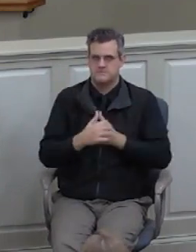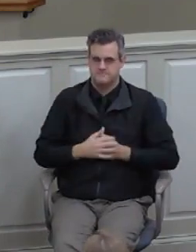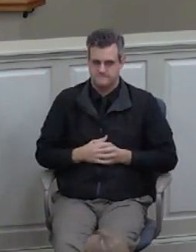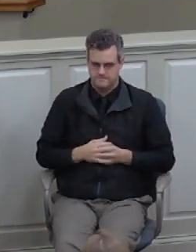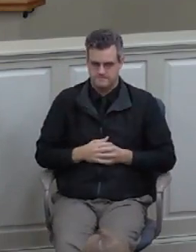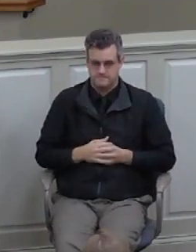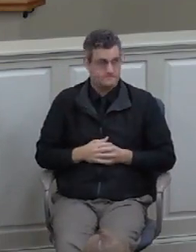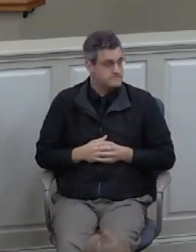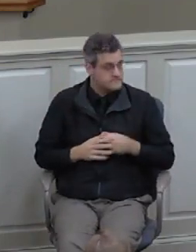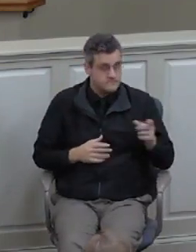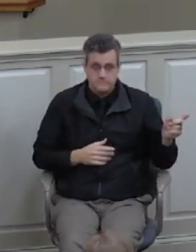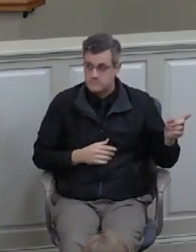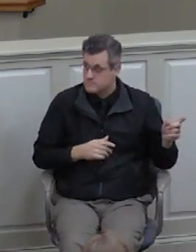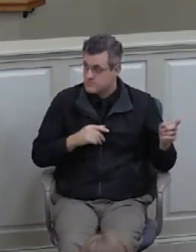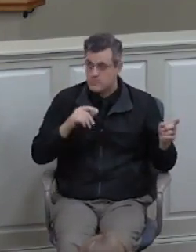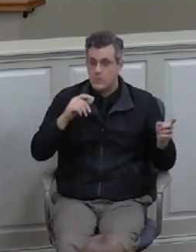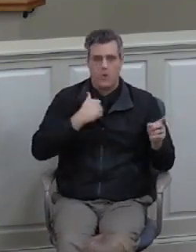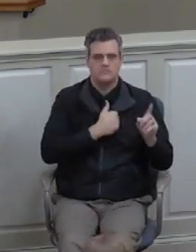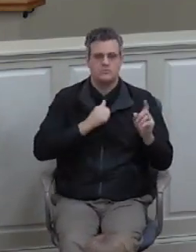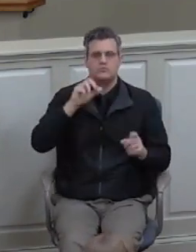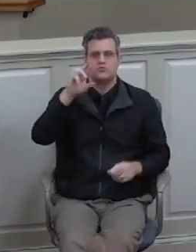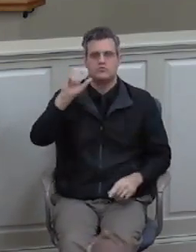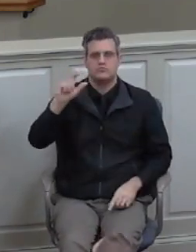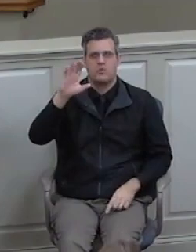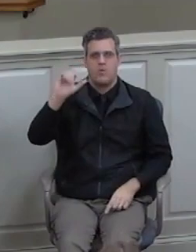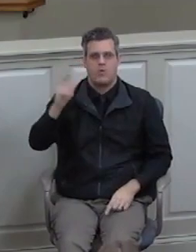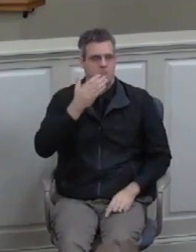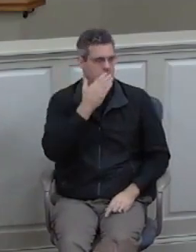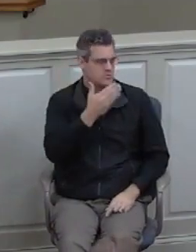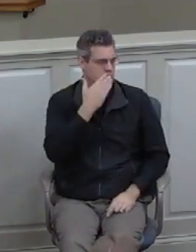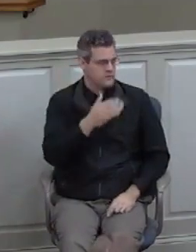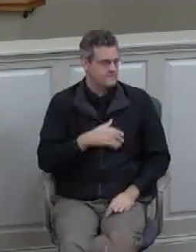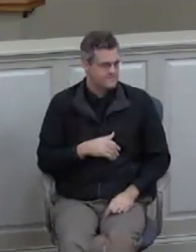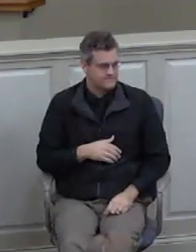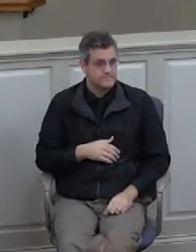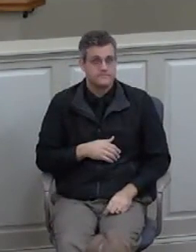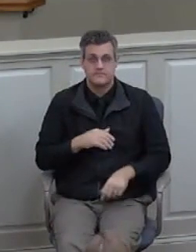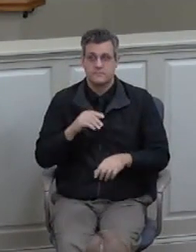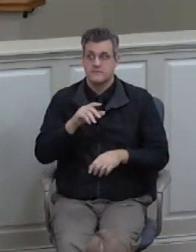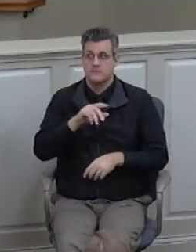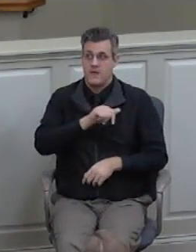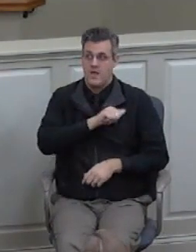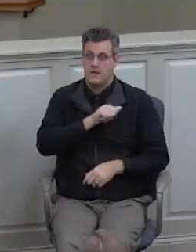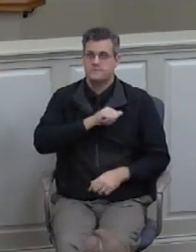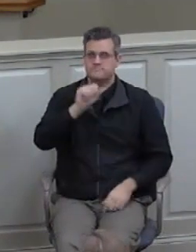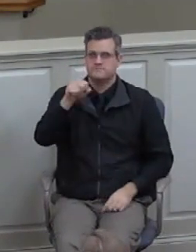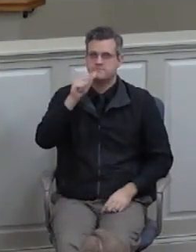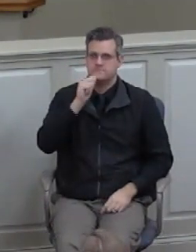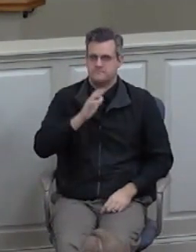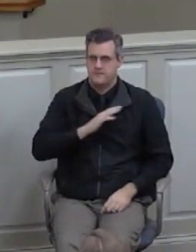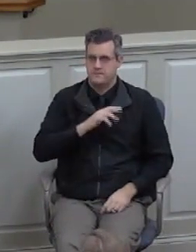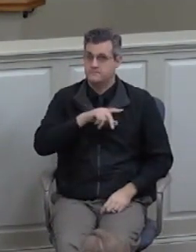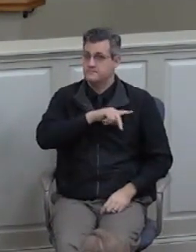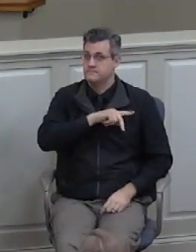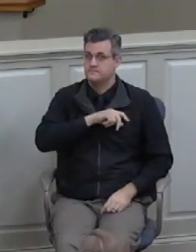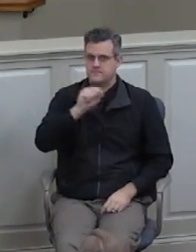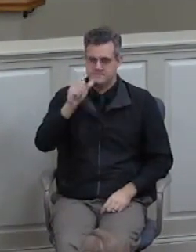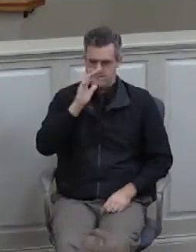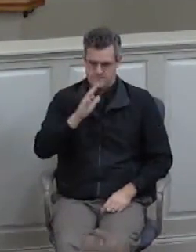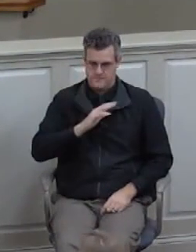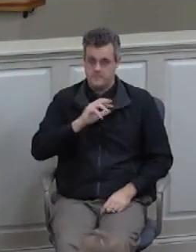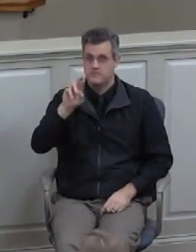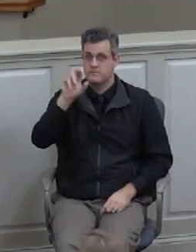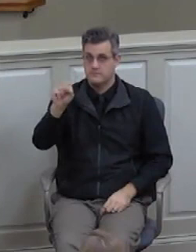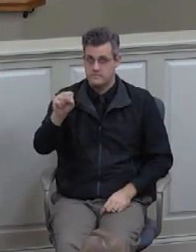We don't We have need to a roll roll call call. that? Oh, I'm sorry. Yes, roll Okay. call. Thank you. Commissioner Atkins, Yes, ma'am. Mayor Paris. Yes, ma'am.